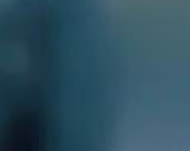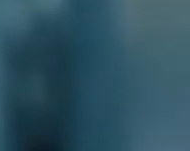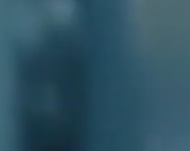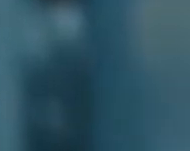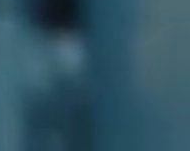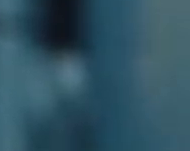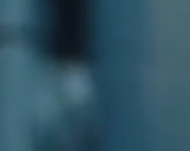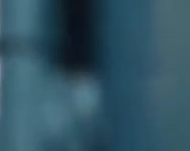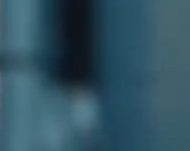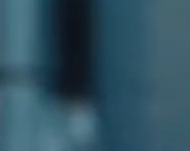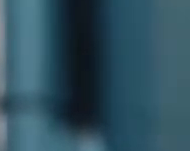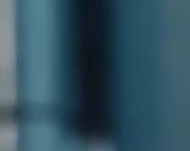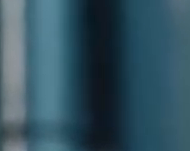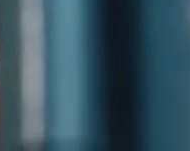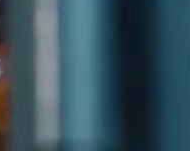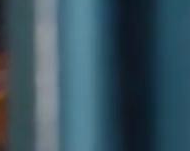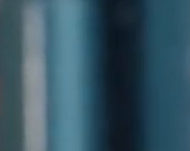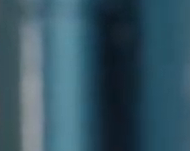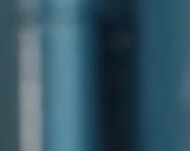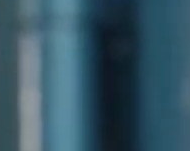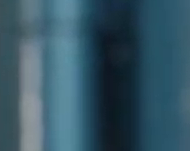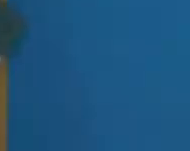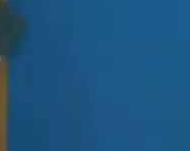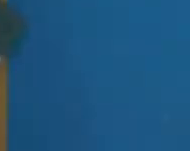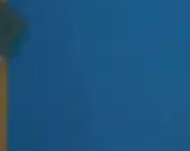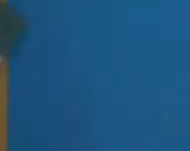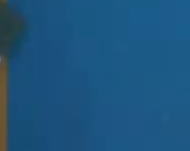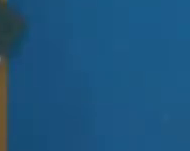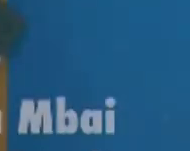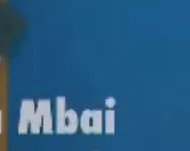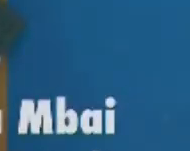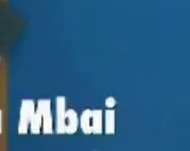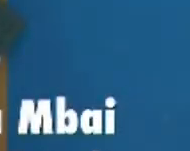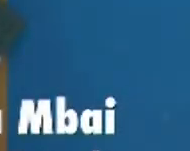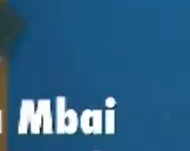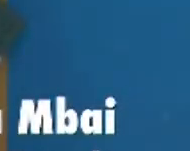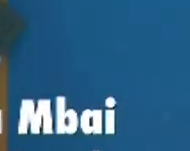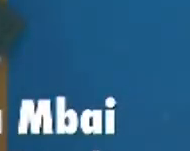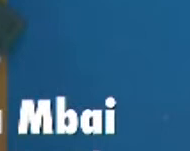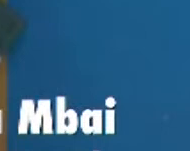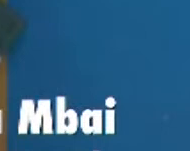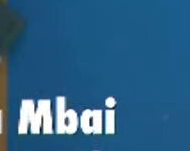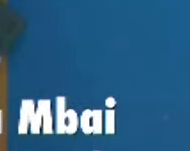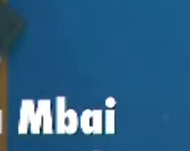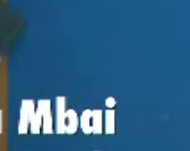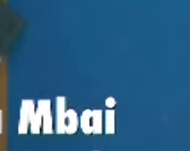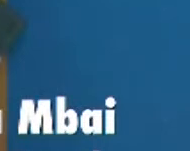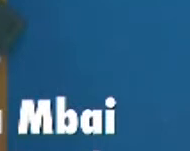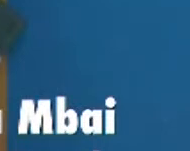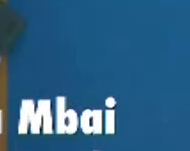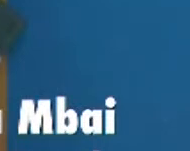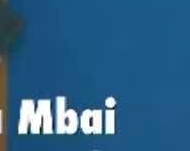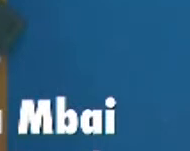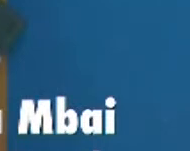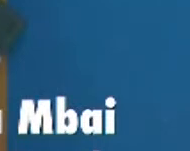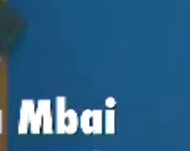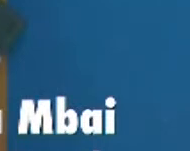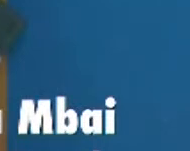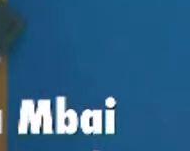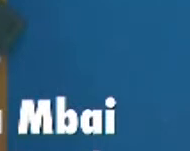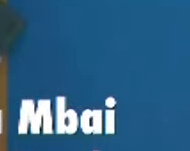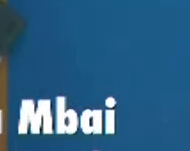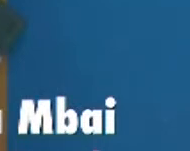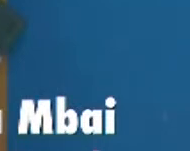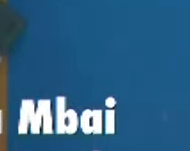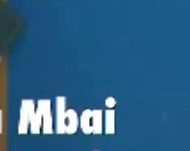want to handle cash. We got pay with equity, and also so many of us were working from home. So that meant